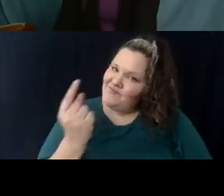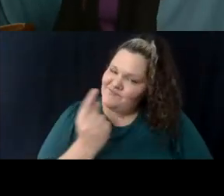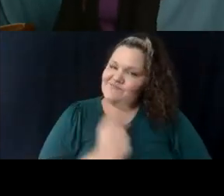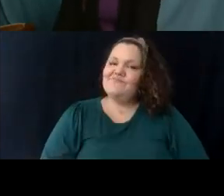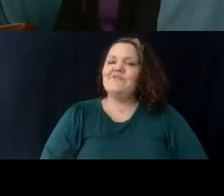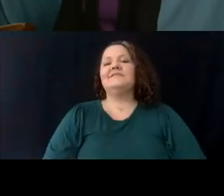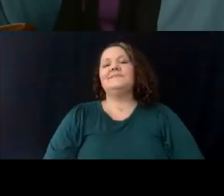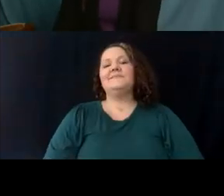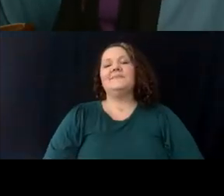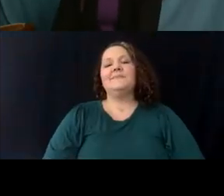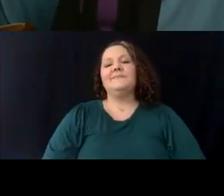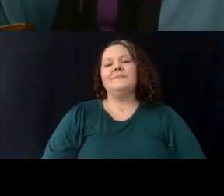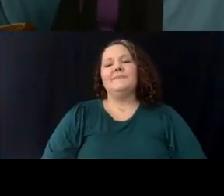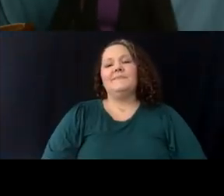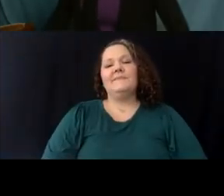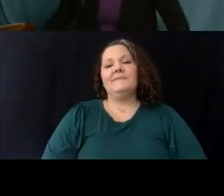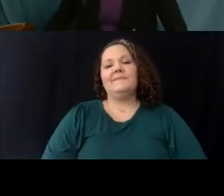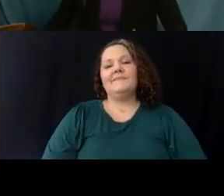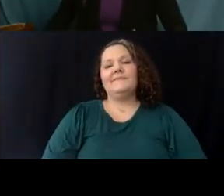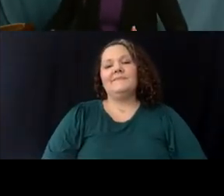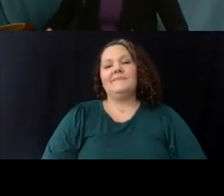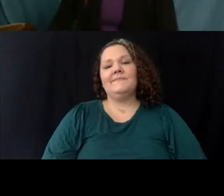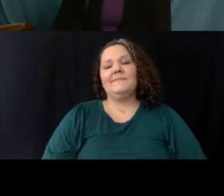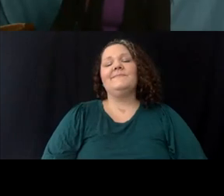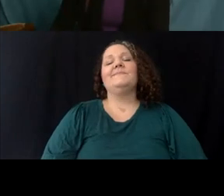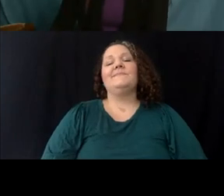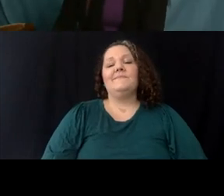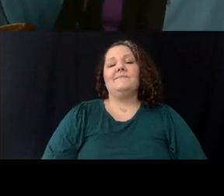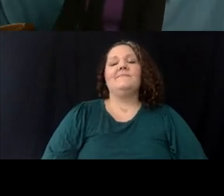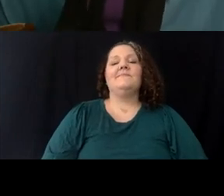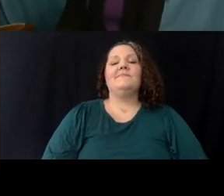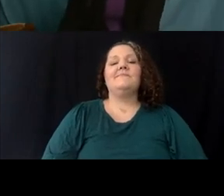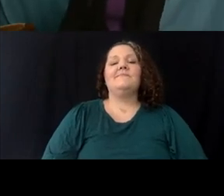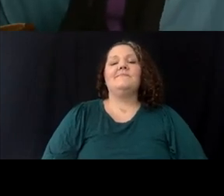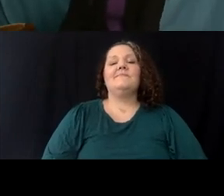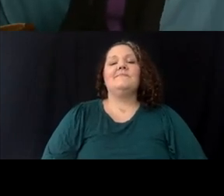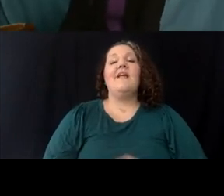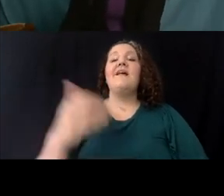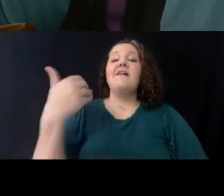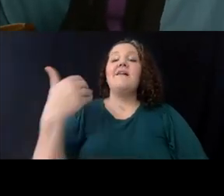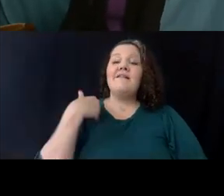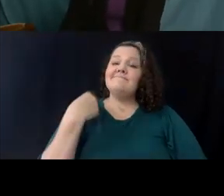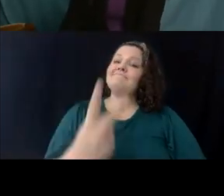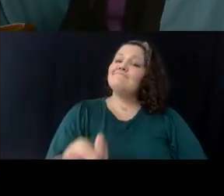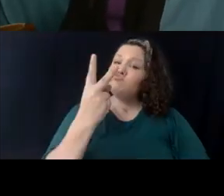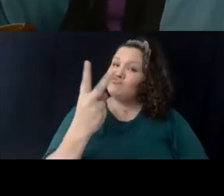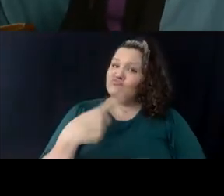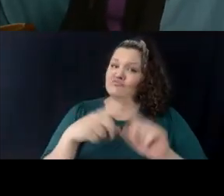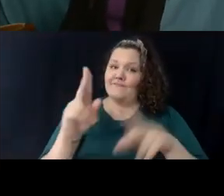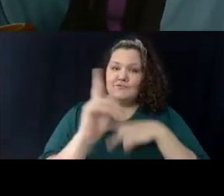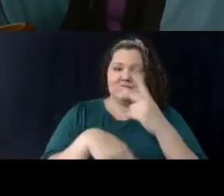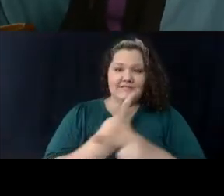now. There's a lot more captioning options available, but it's definitely not 100% even now.